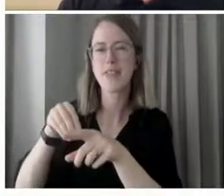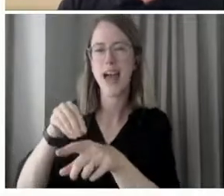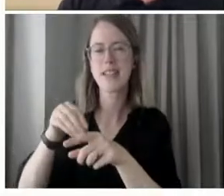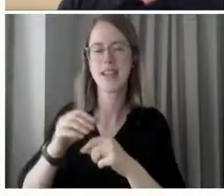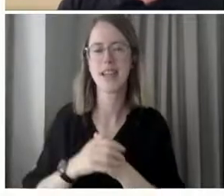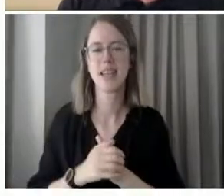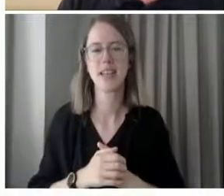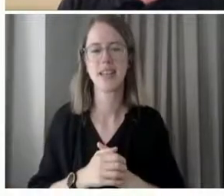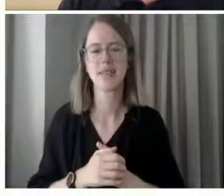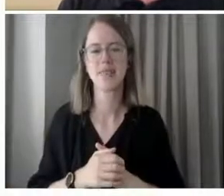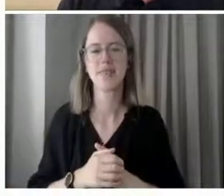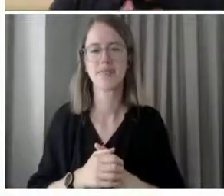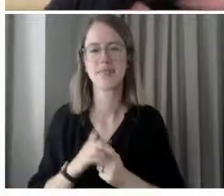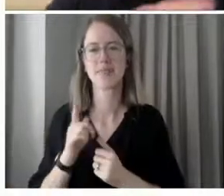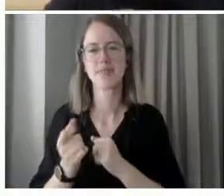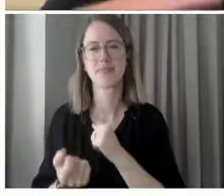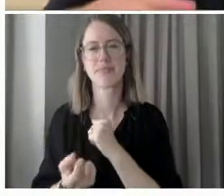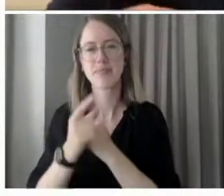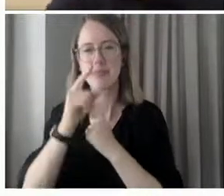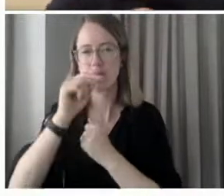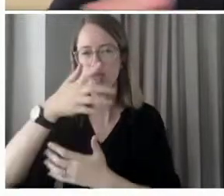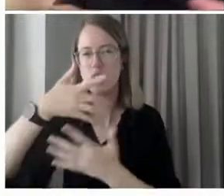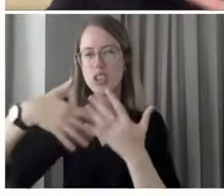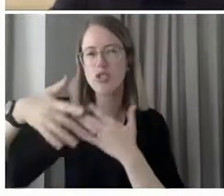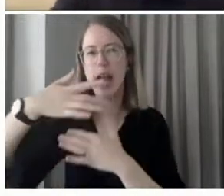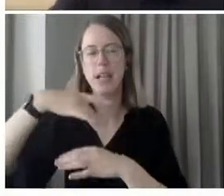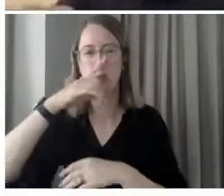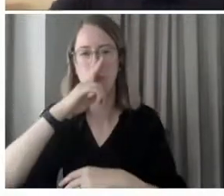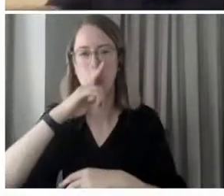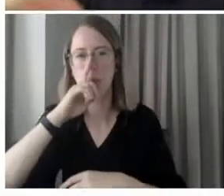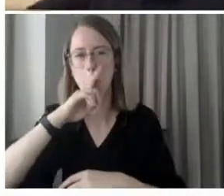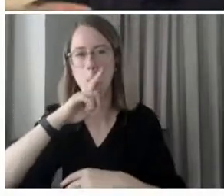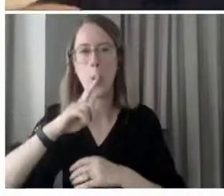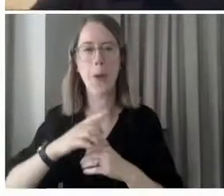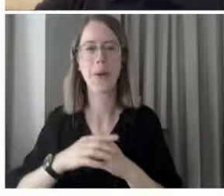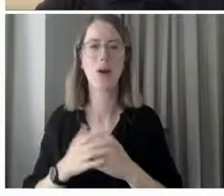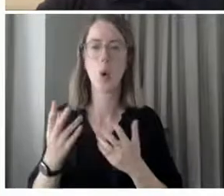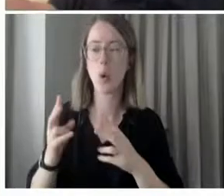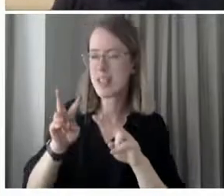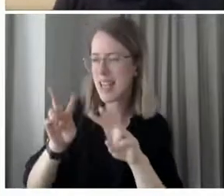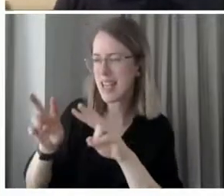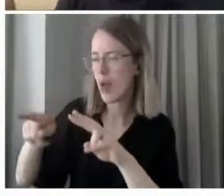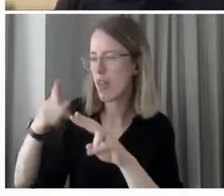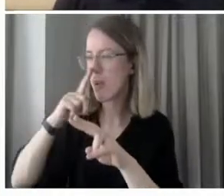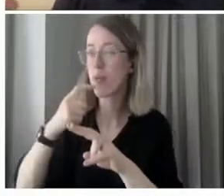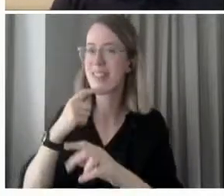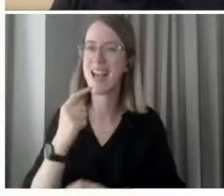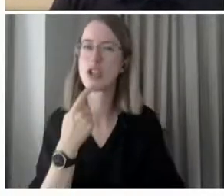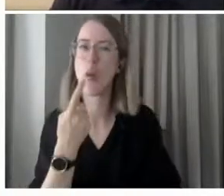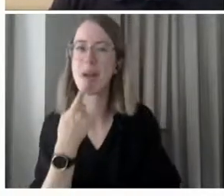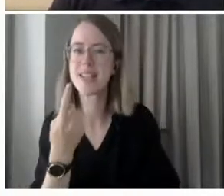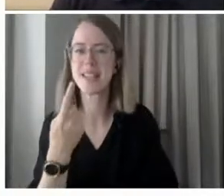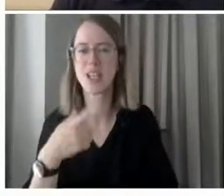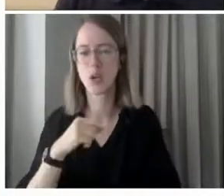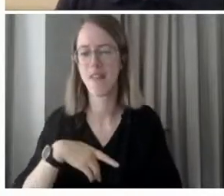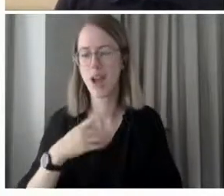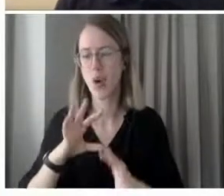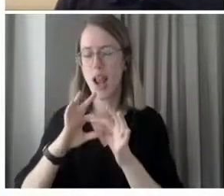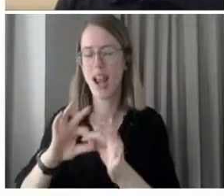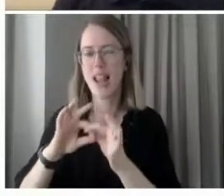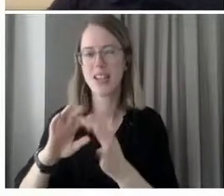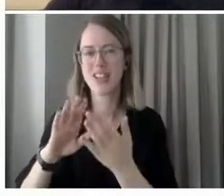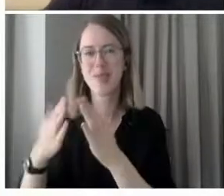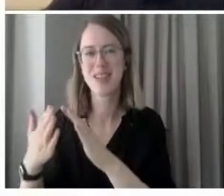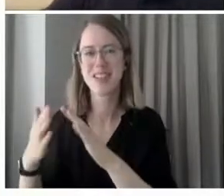events where you could actually interact with it or see what other people were saying, and you could feel part of the community and part of a